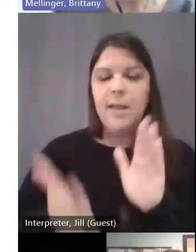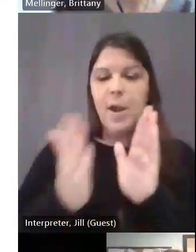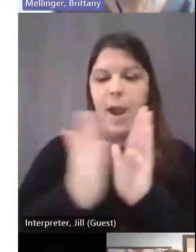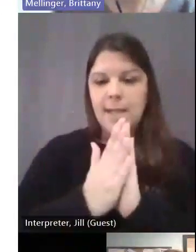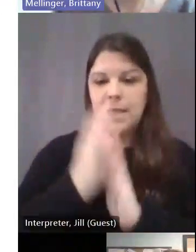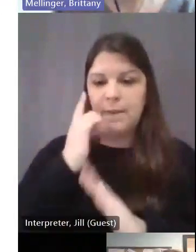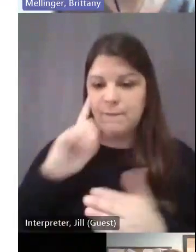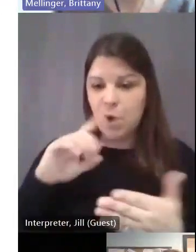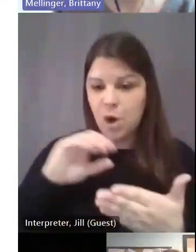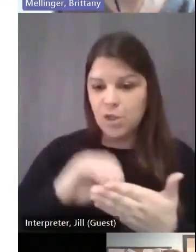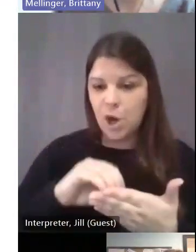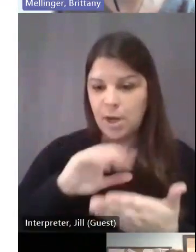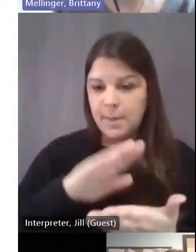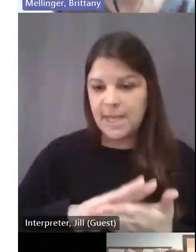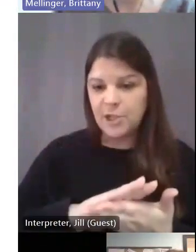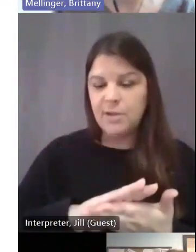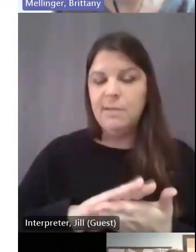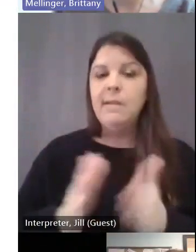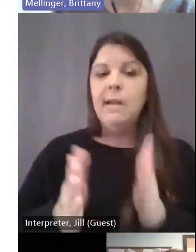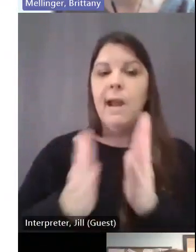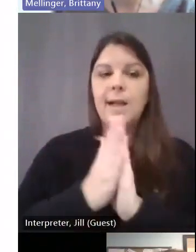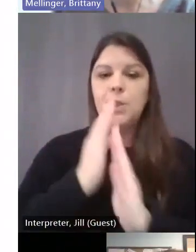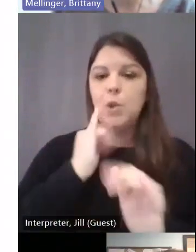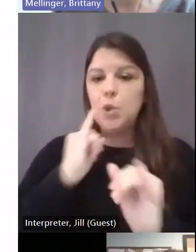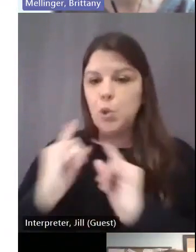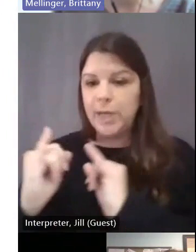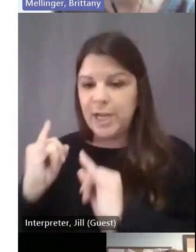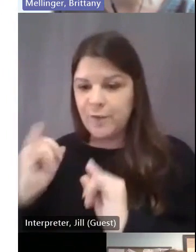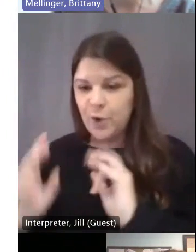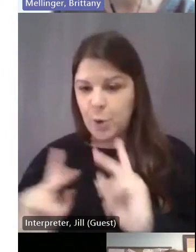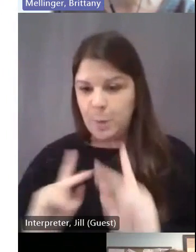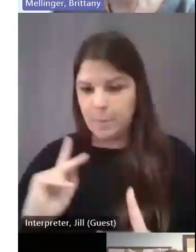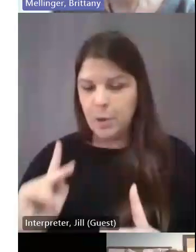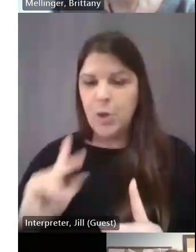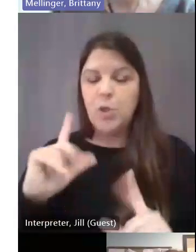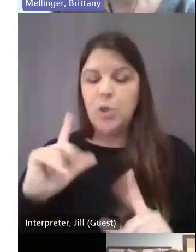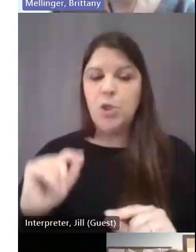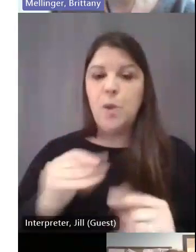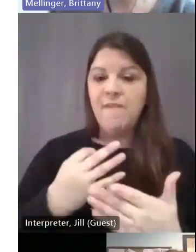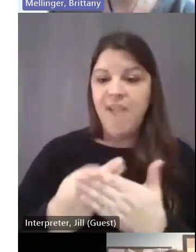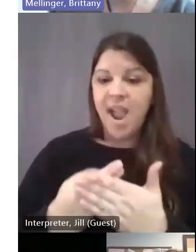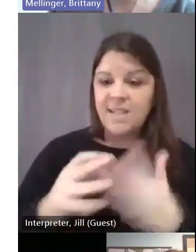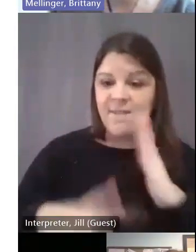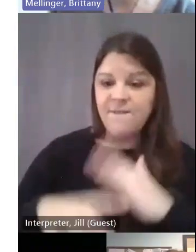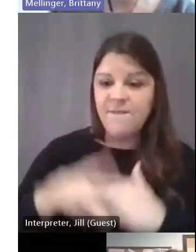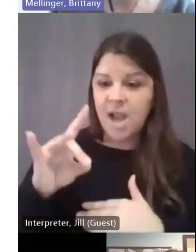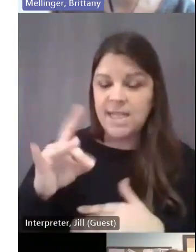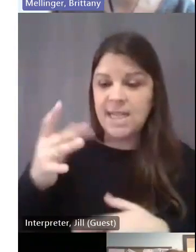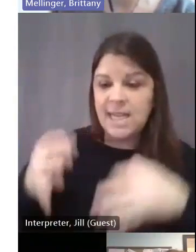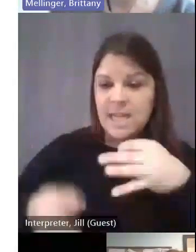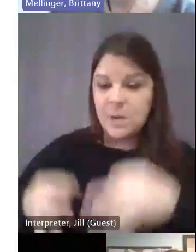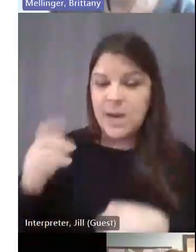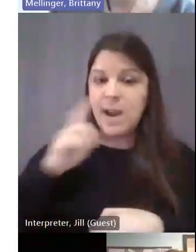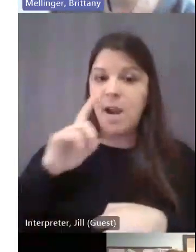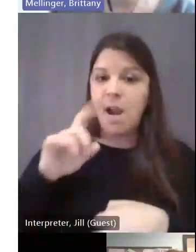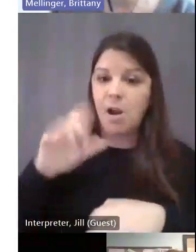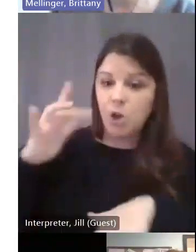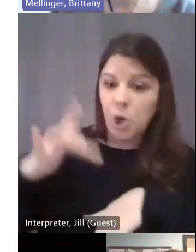documentation, asking to interview witnesses, to hold a fact-finding hearing, or even going on site,